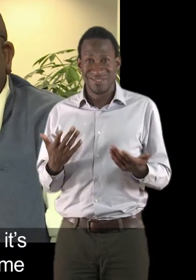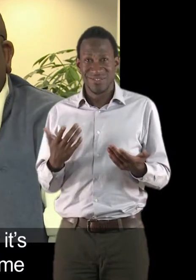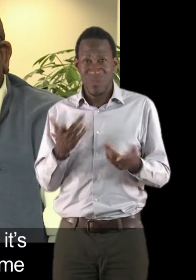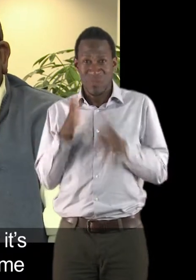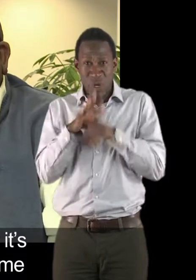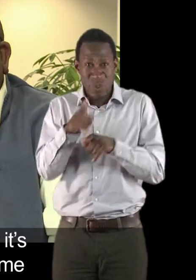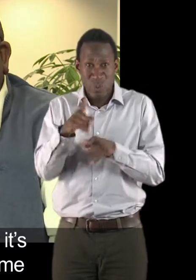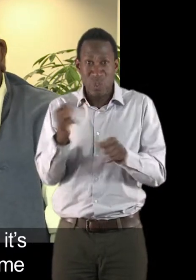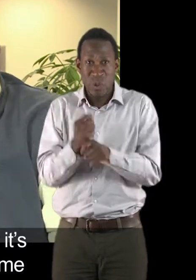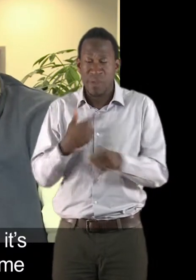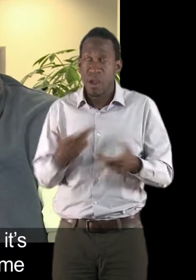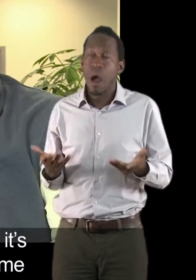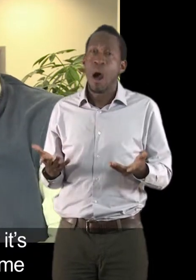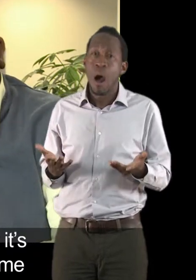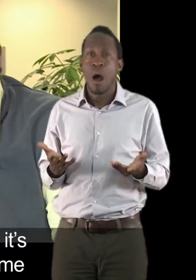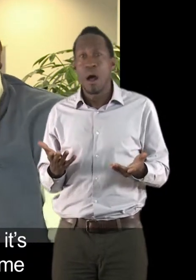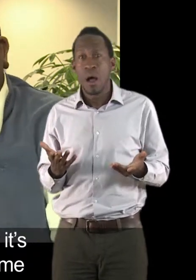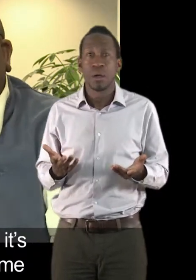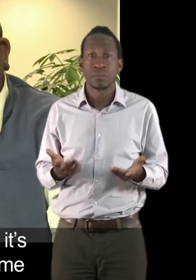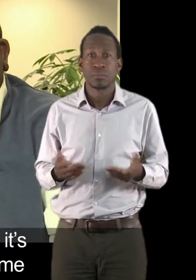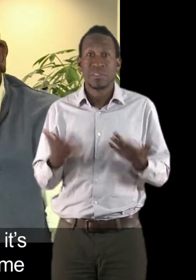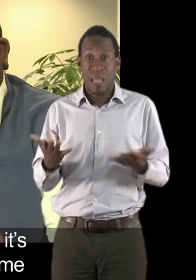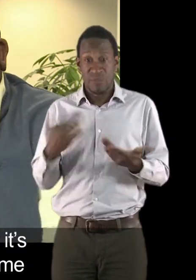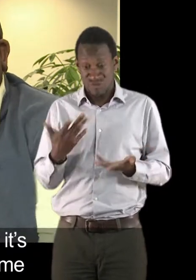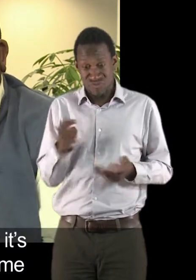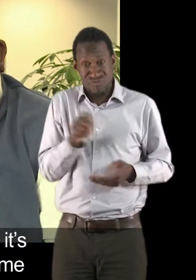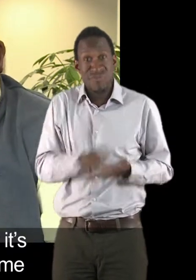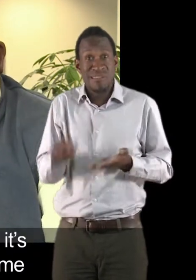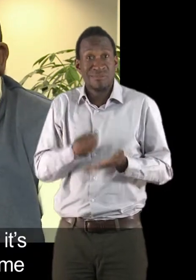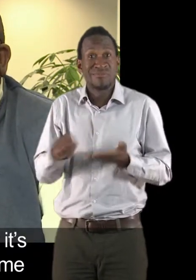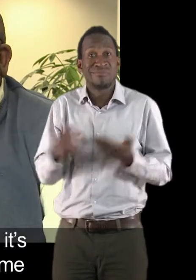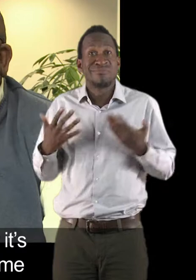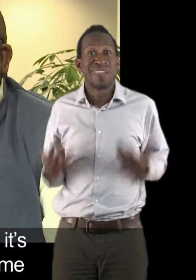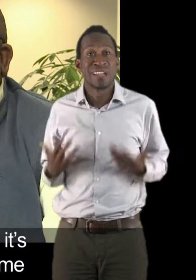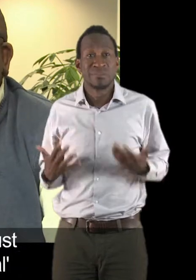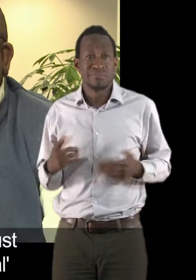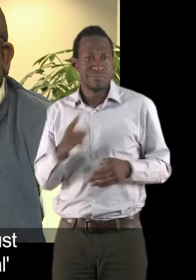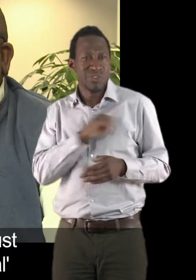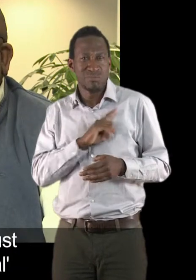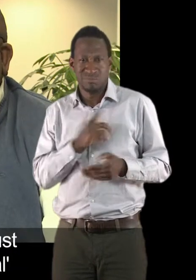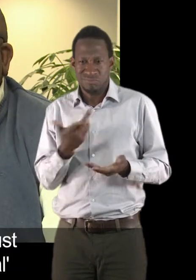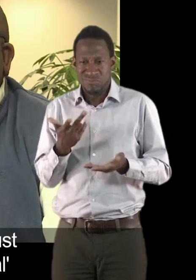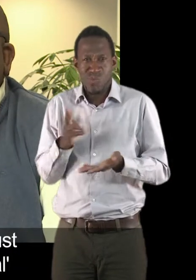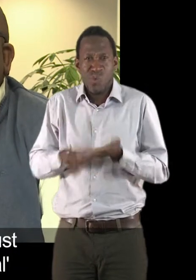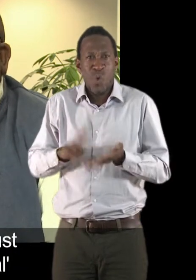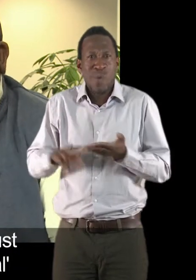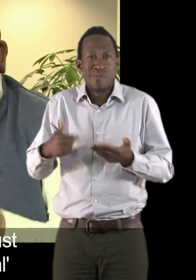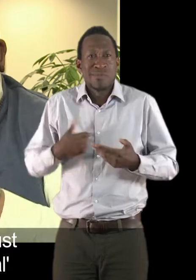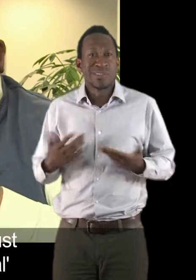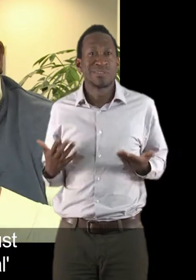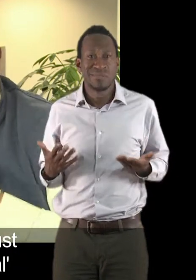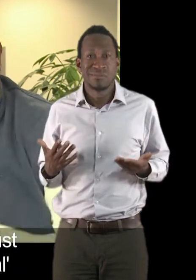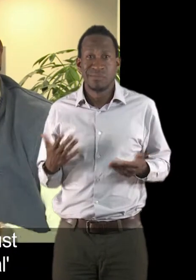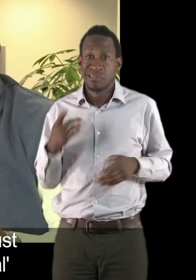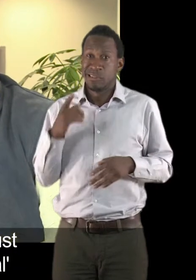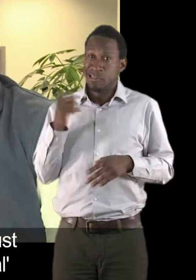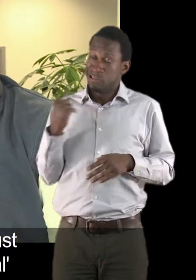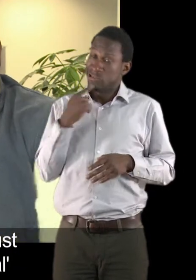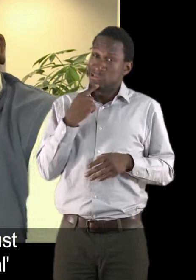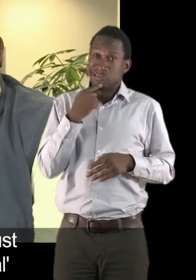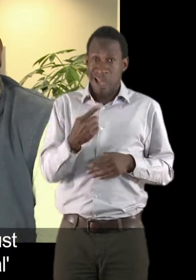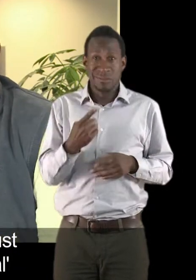I write, now it's become the norm for me. And and he says, well, just do